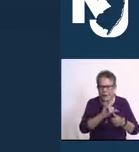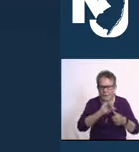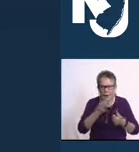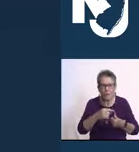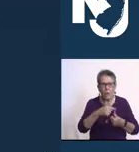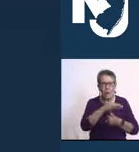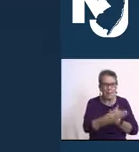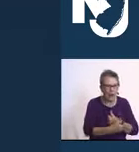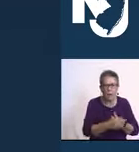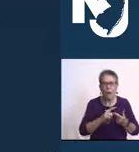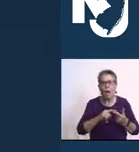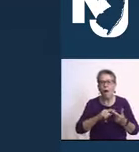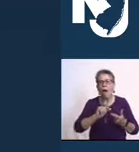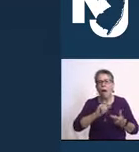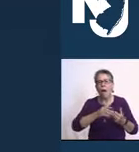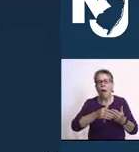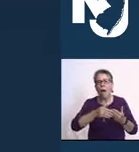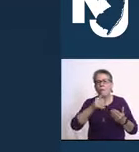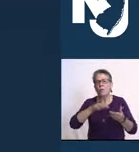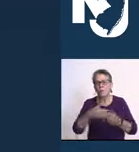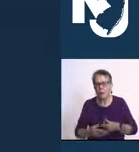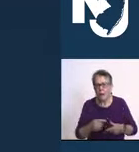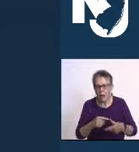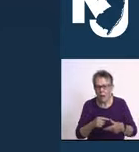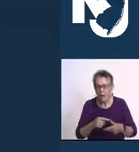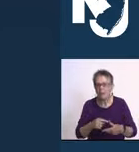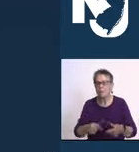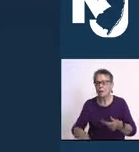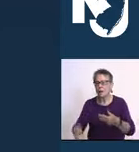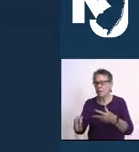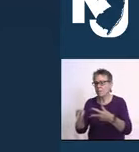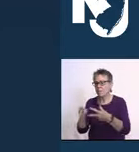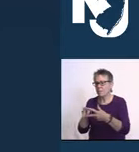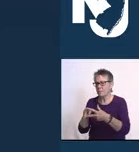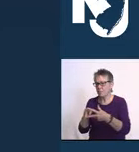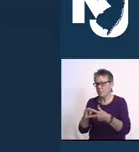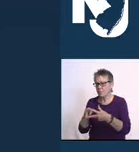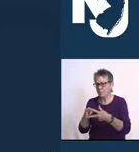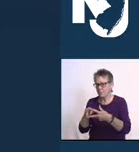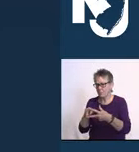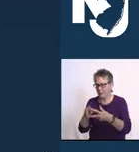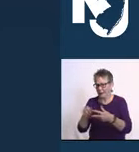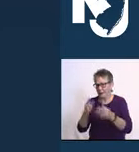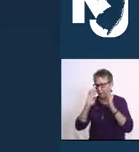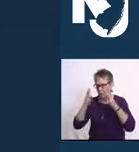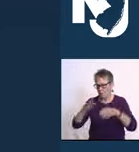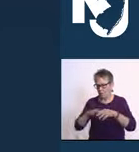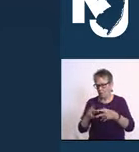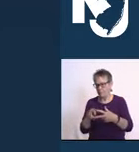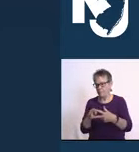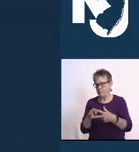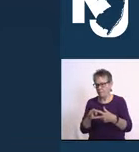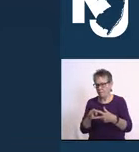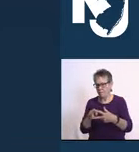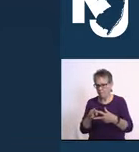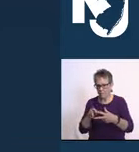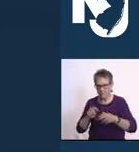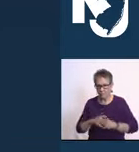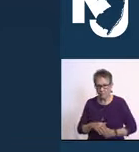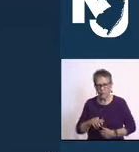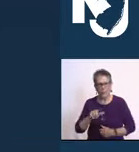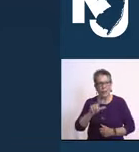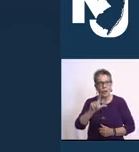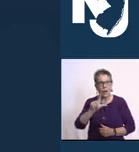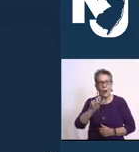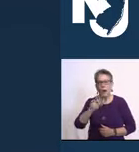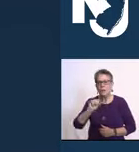Louis Poapolo, was a lifelong resident of Springfield in Union County. And he was a small businessman owning and operating his own land